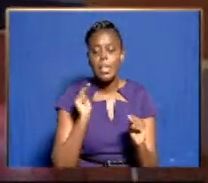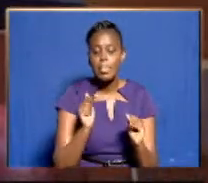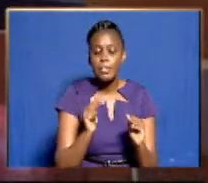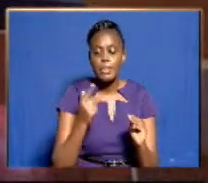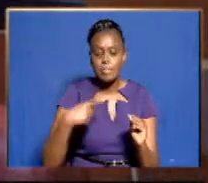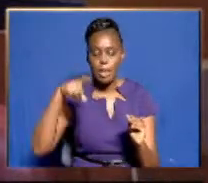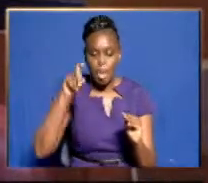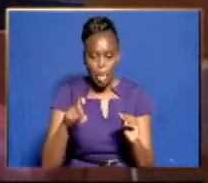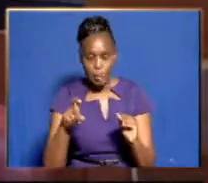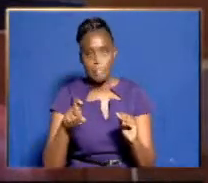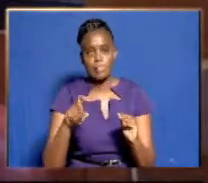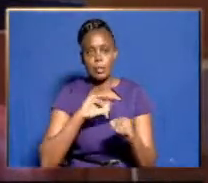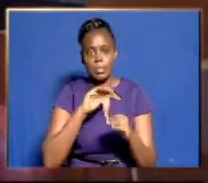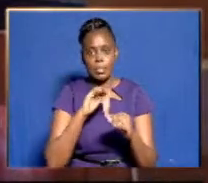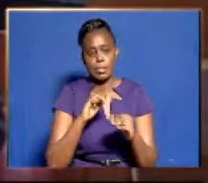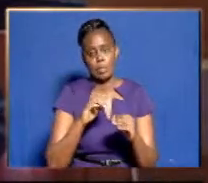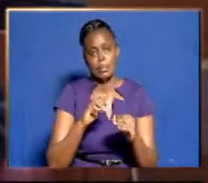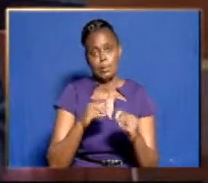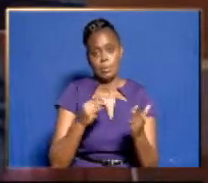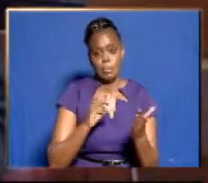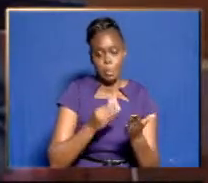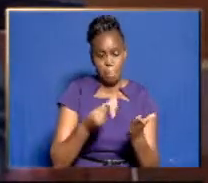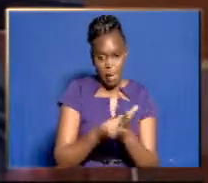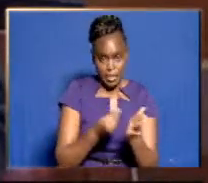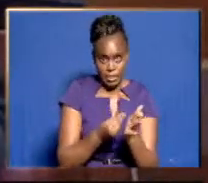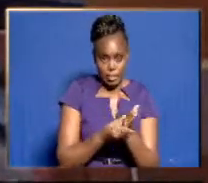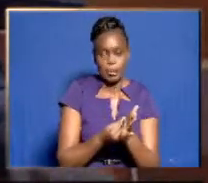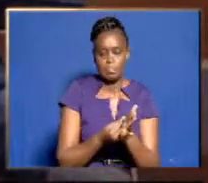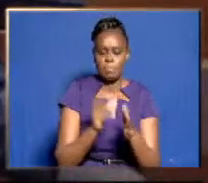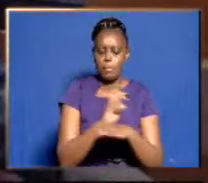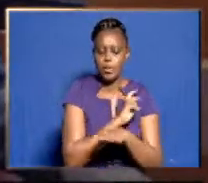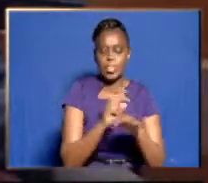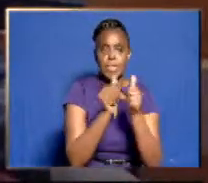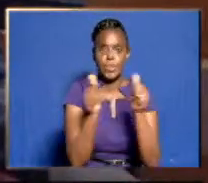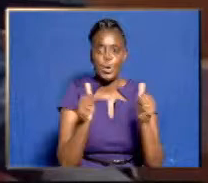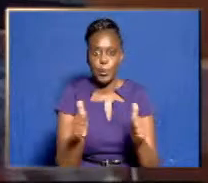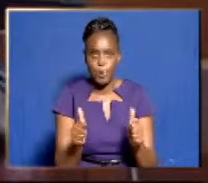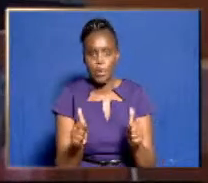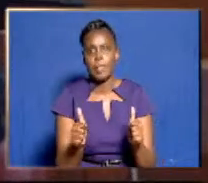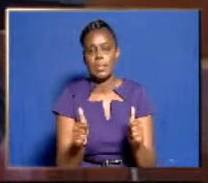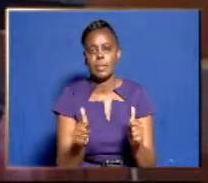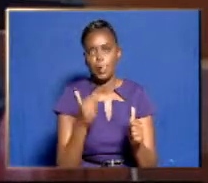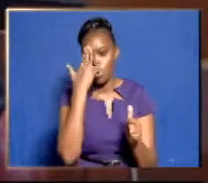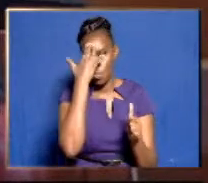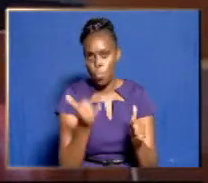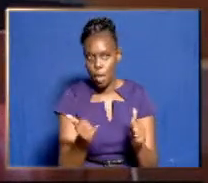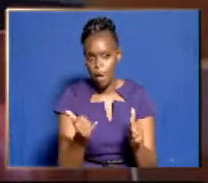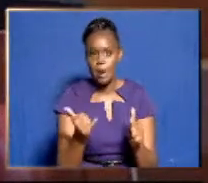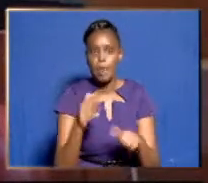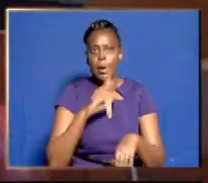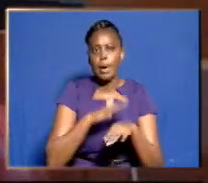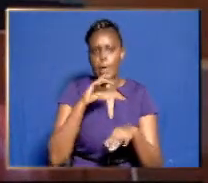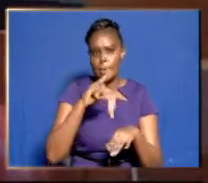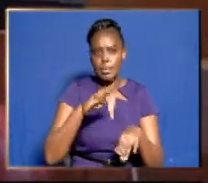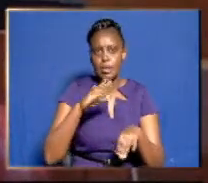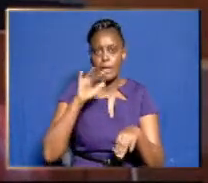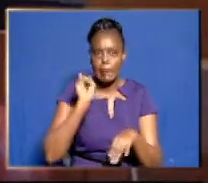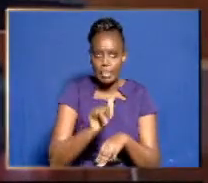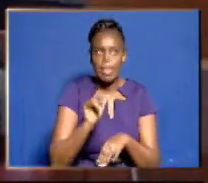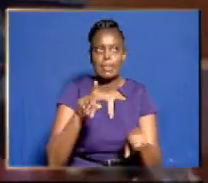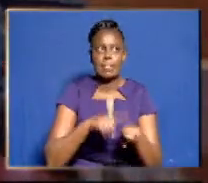exchequer releases has to be properly monitored, Mr. Speaker. Because unless we get it right on this, Mr.